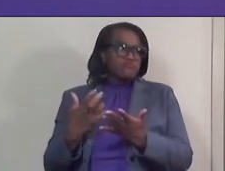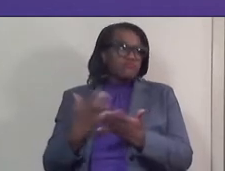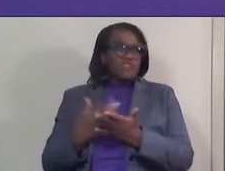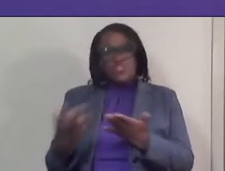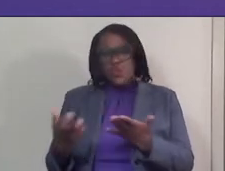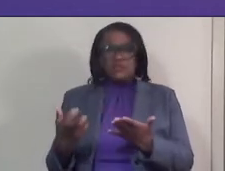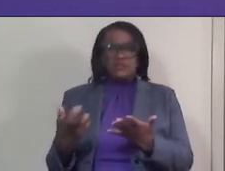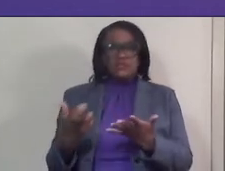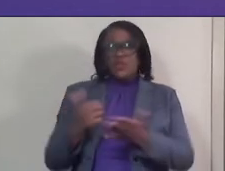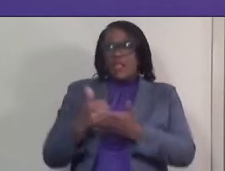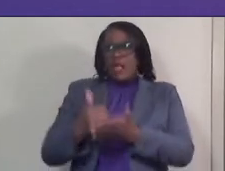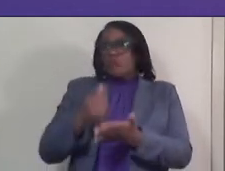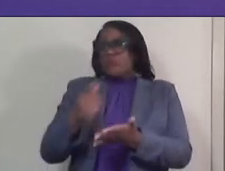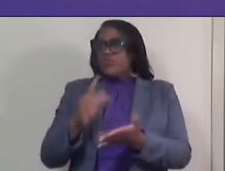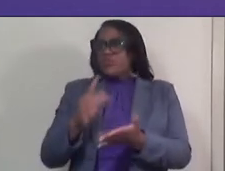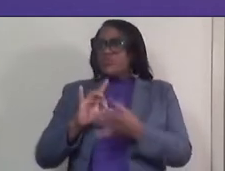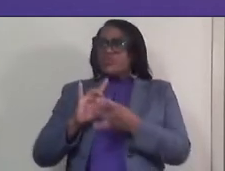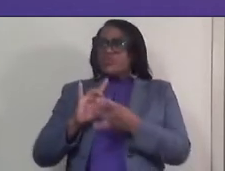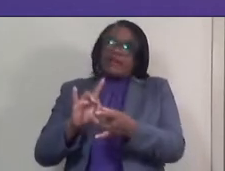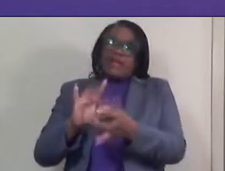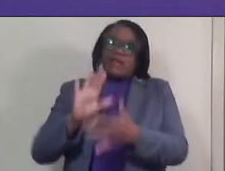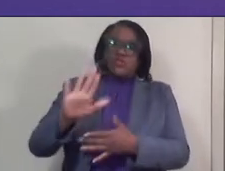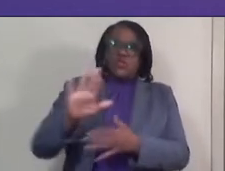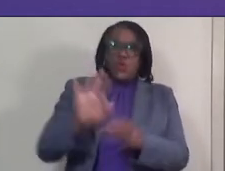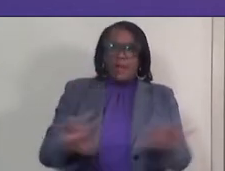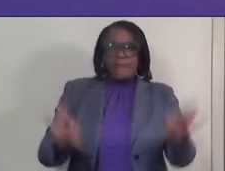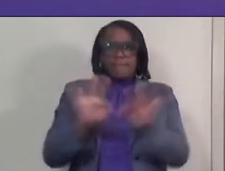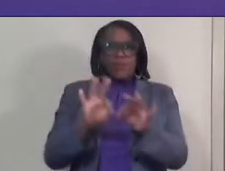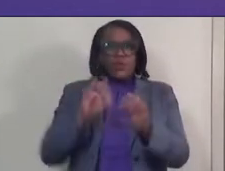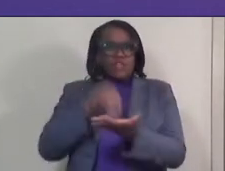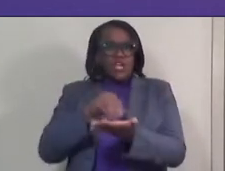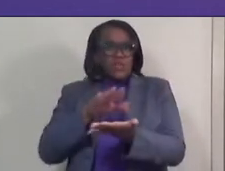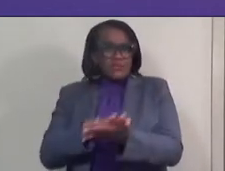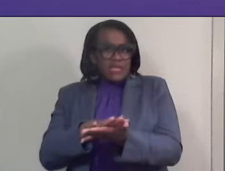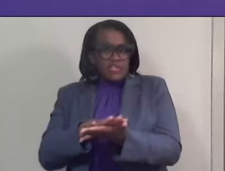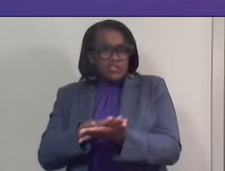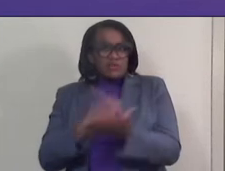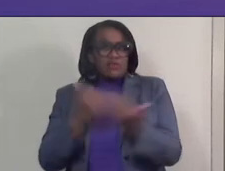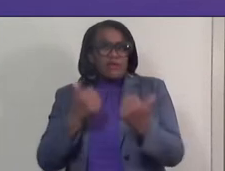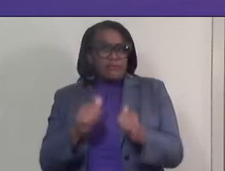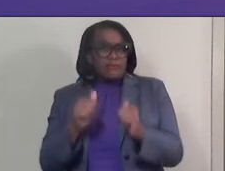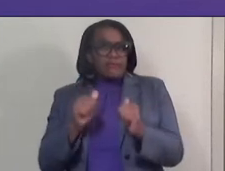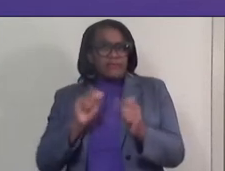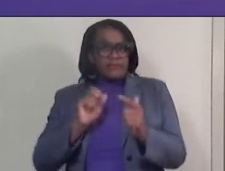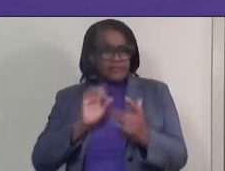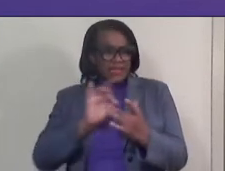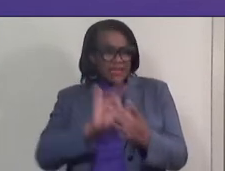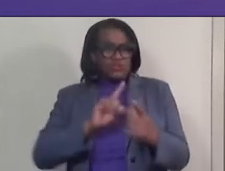connect your important documentation efforts to people.